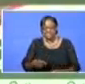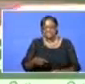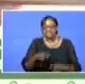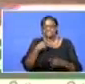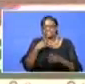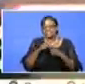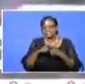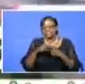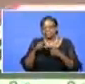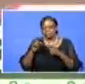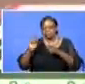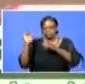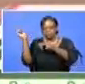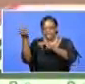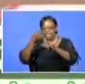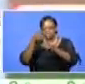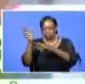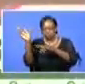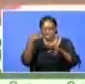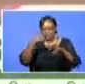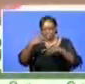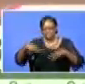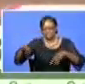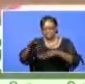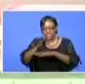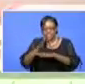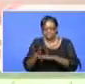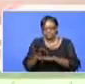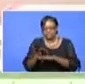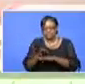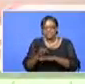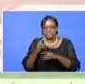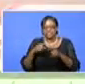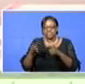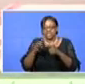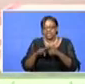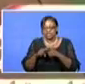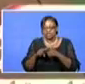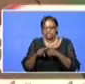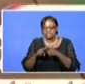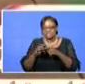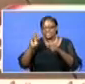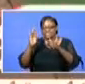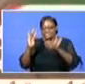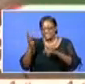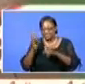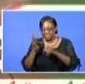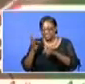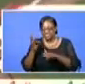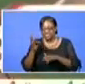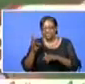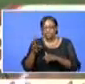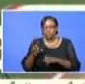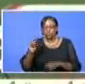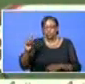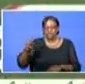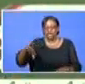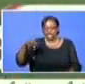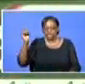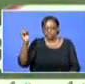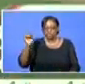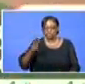solo shot to right field in the second inning to open the scoring. The other came in the seventh inning with 1 on and 2 out,